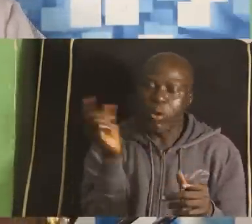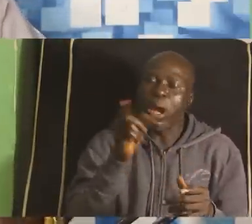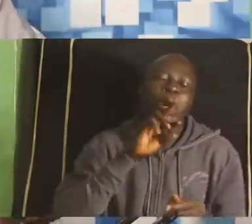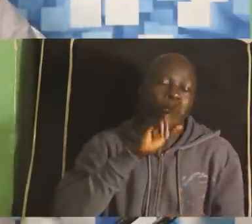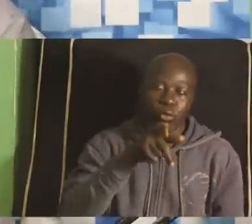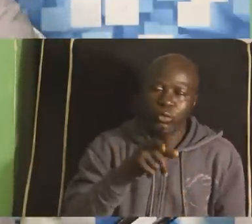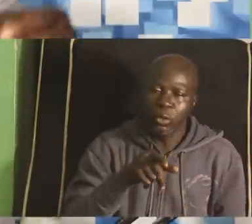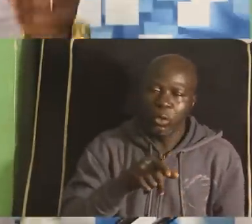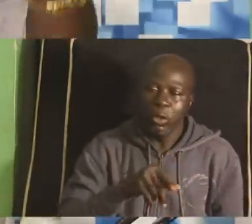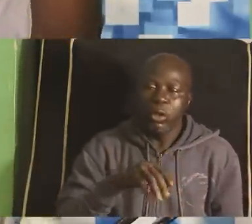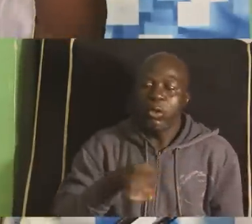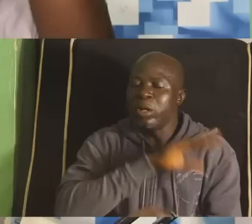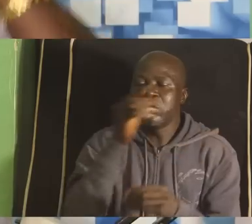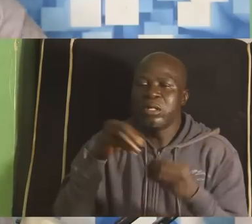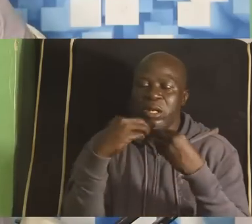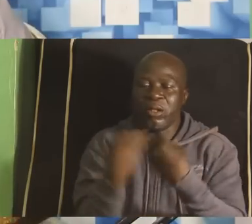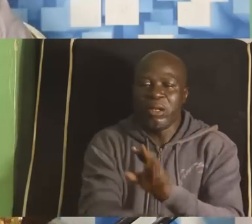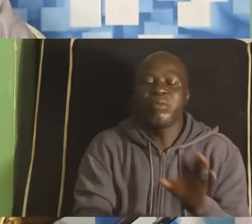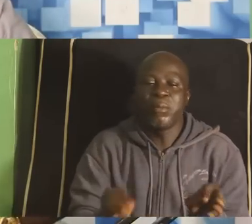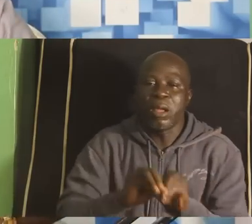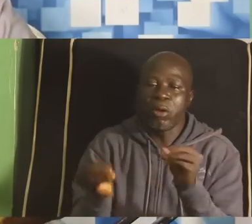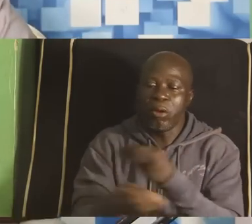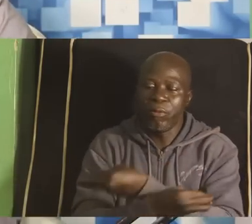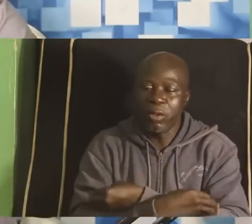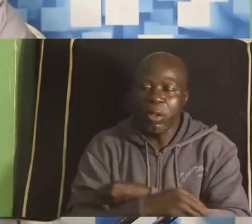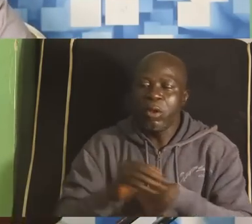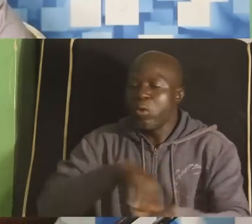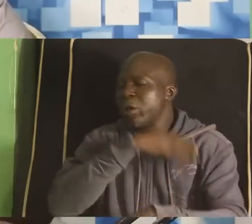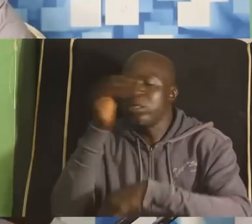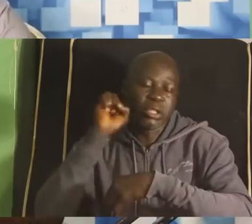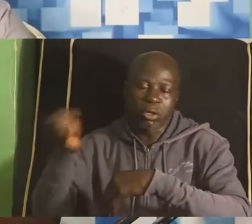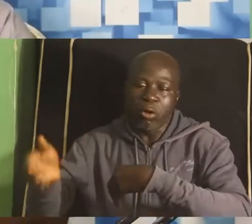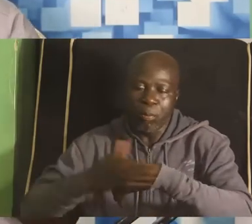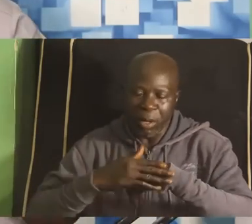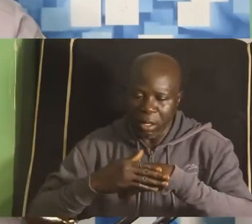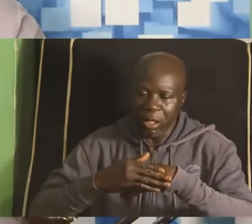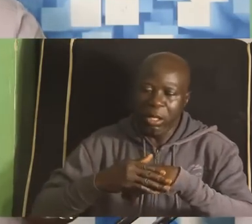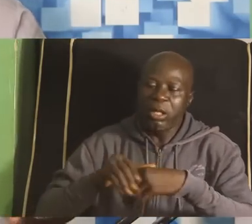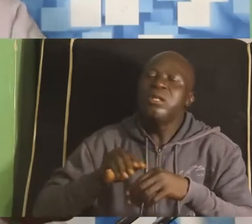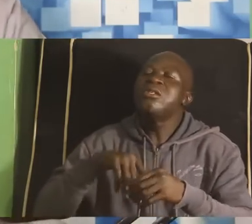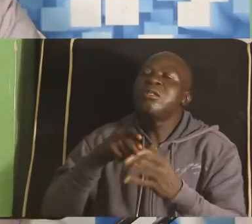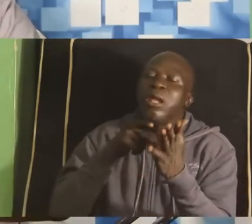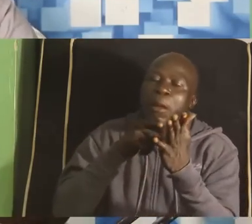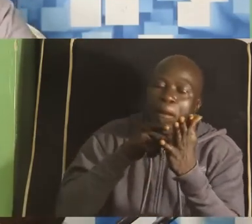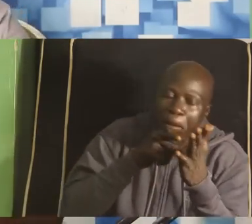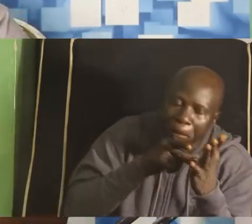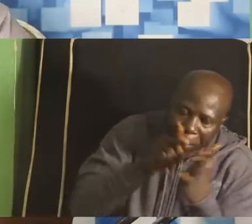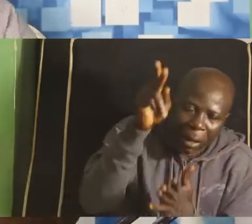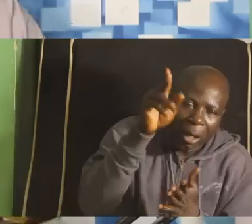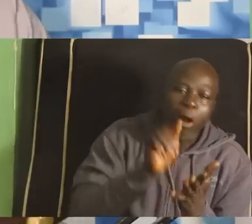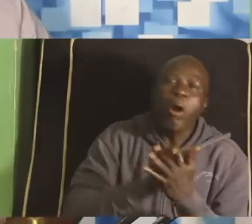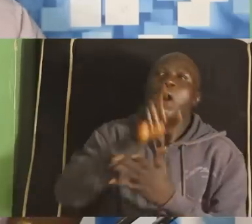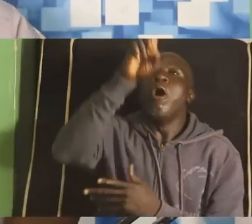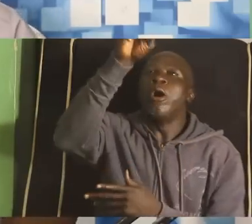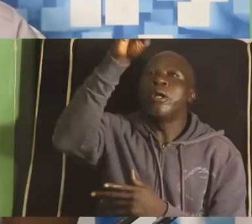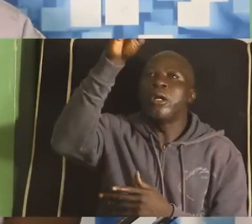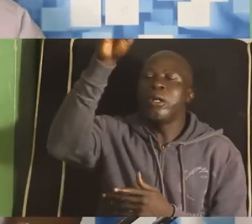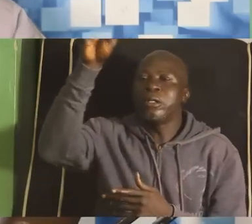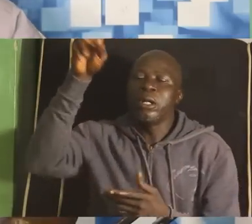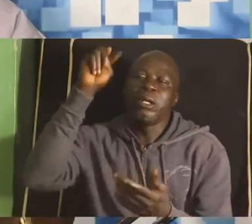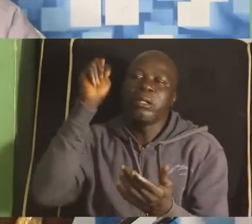Even she left my house. But Oma Padawa, when she came back, they said, I'm over 100,000. She paid her tithes. I don't know how much I